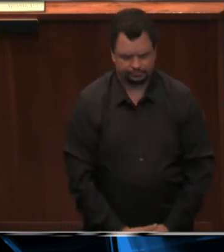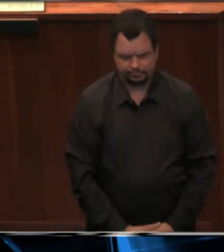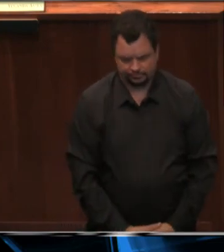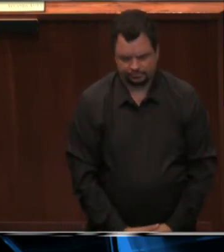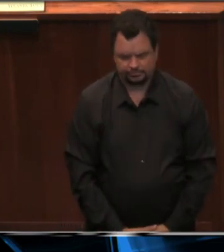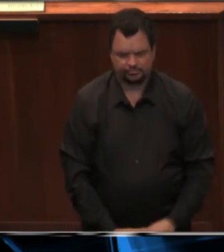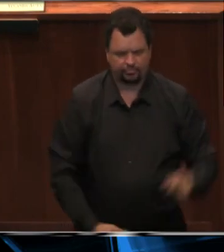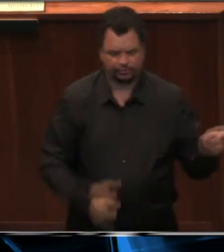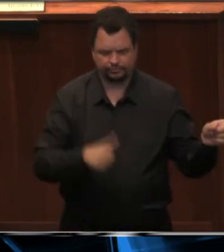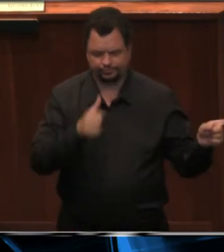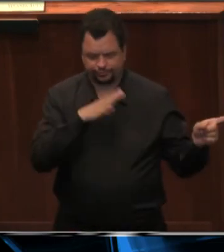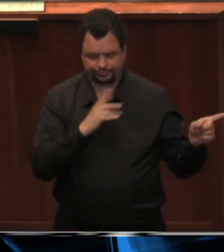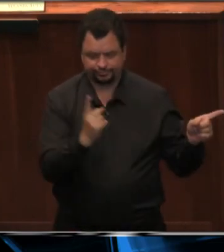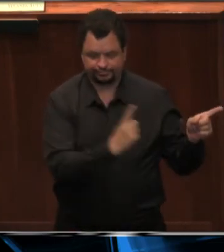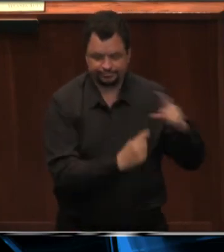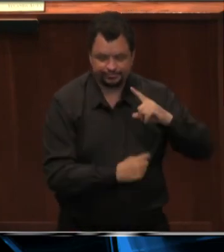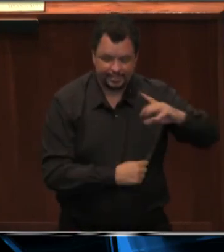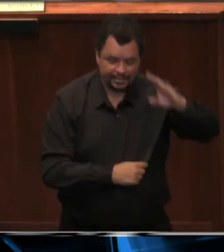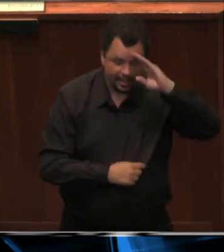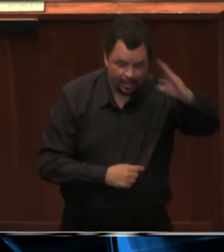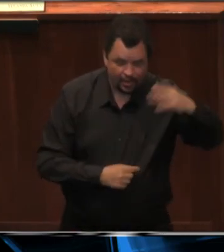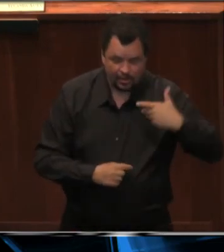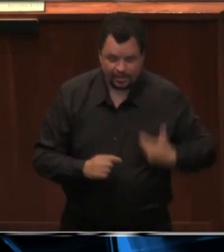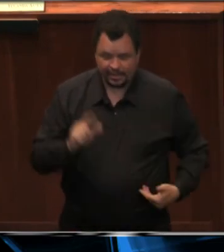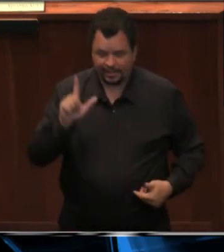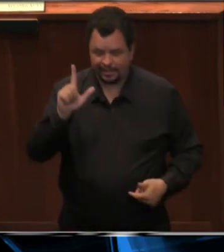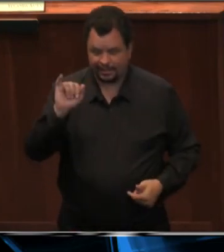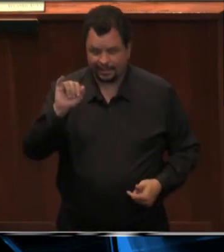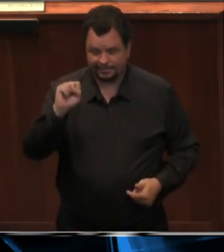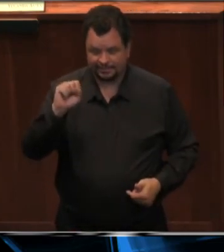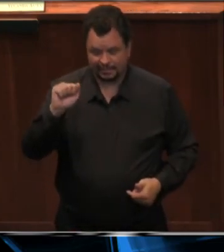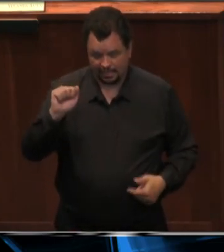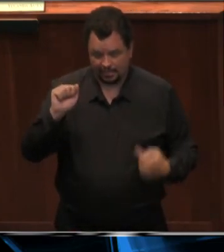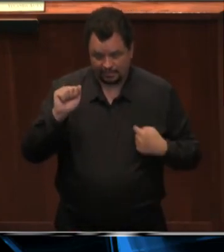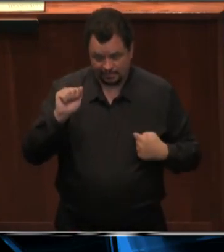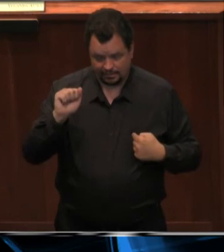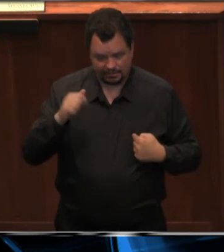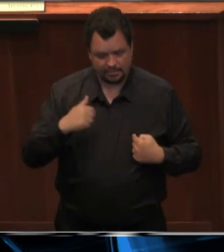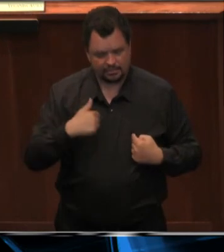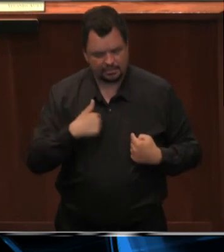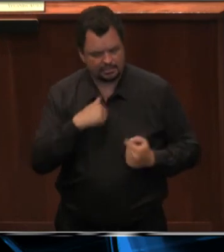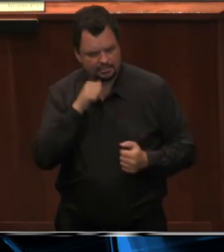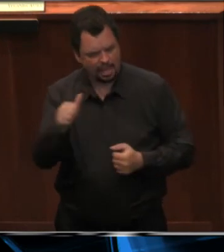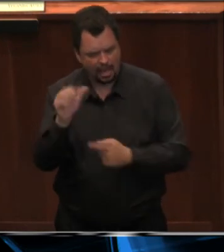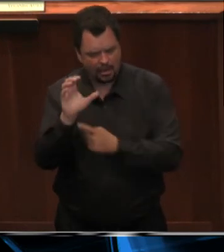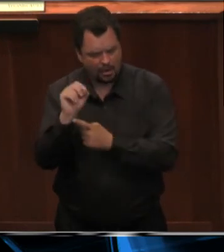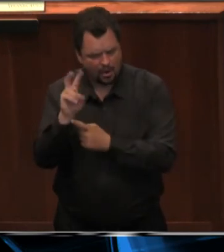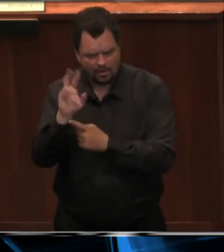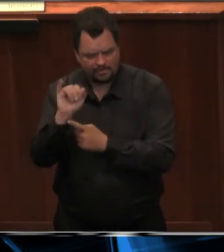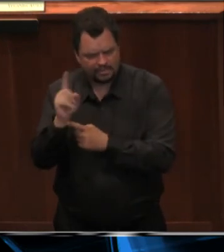Hello, my name is Lisa Smith, and I'm not a COVID nurse. I'm a middle school band director.